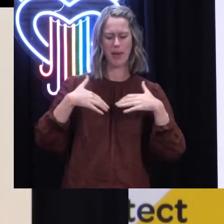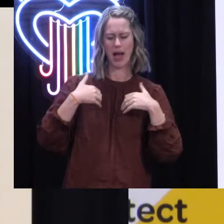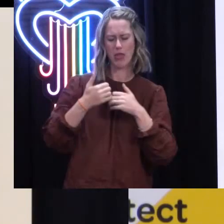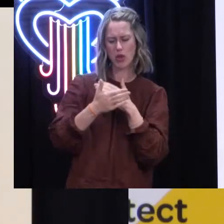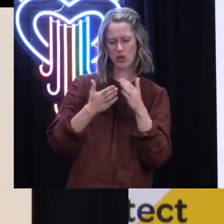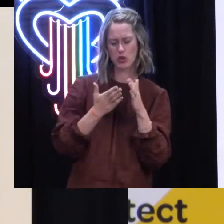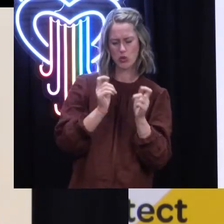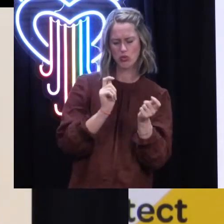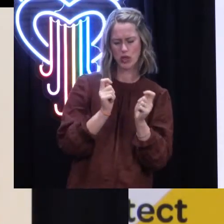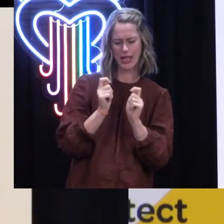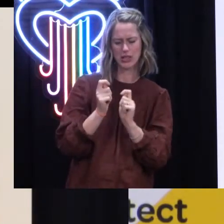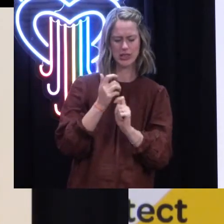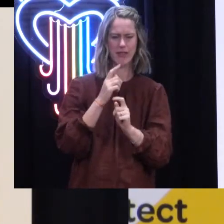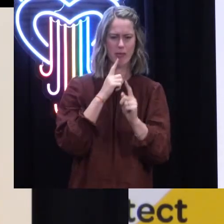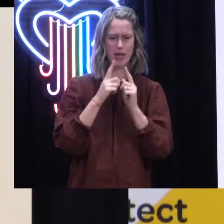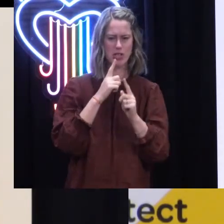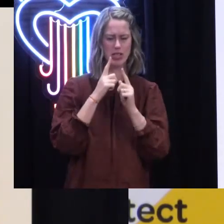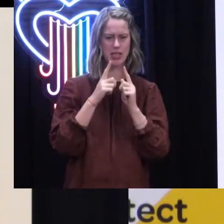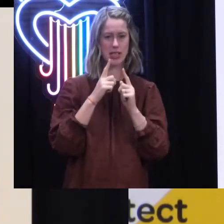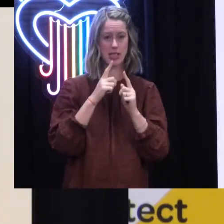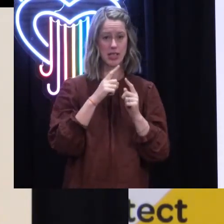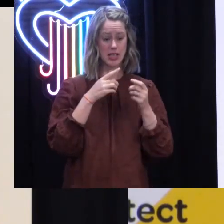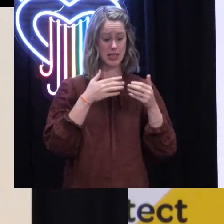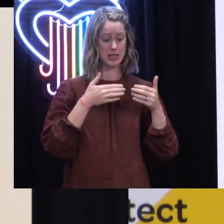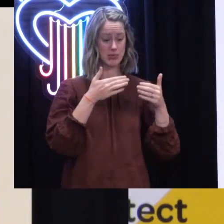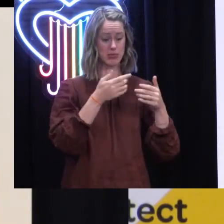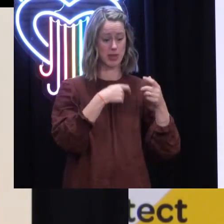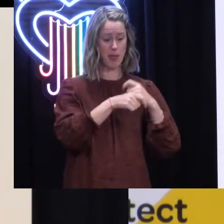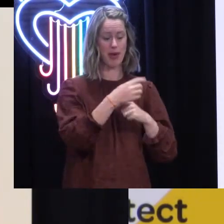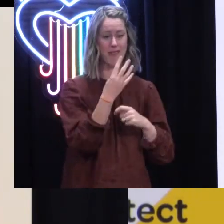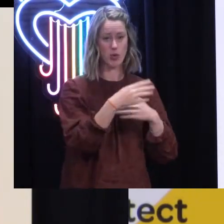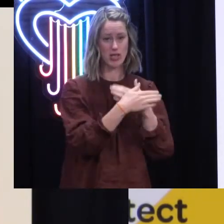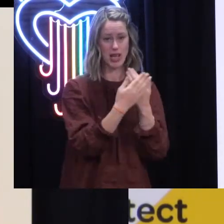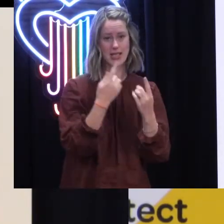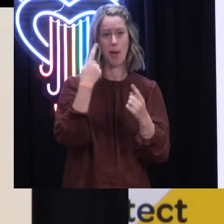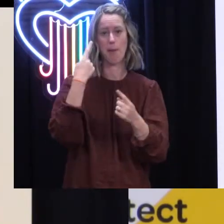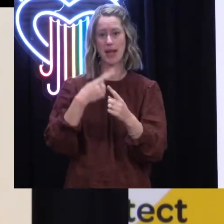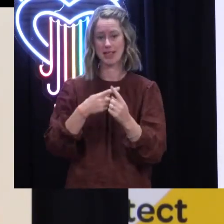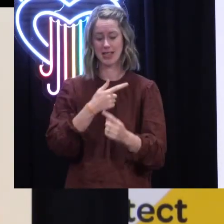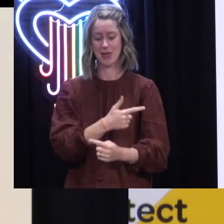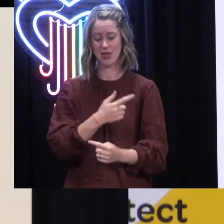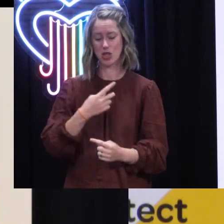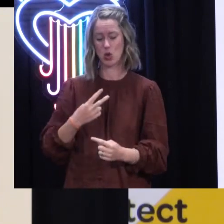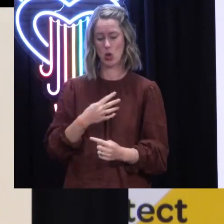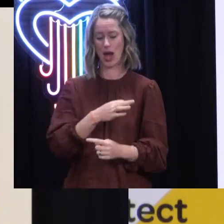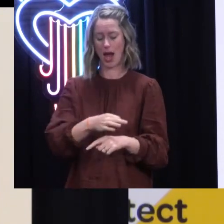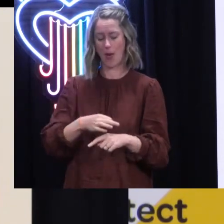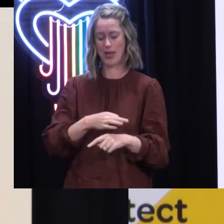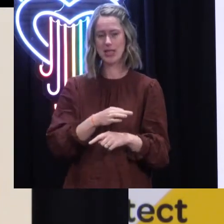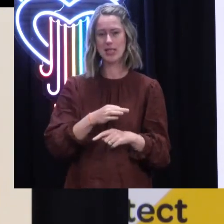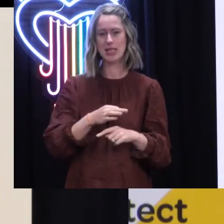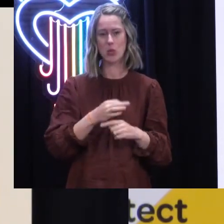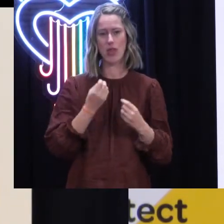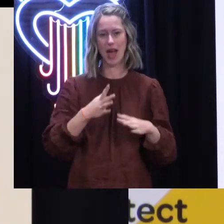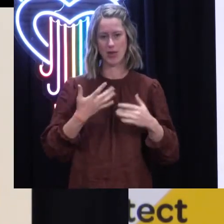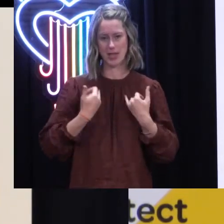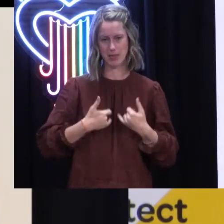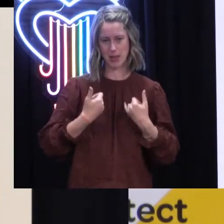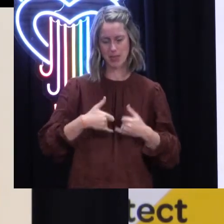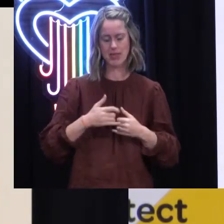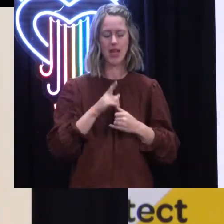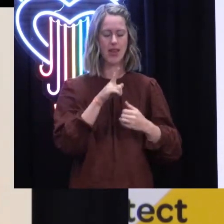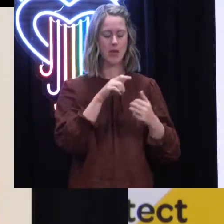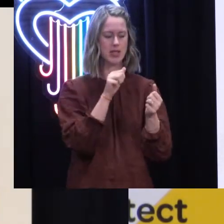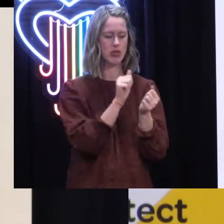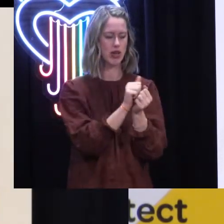update that to include a move to a 14 days plus 72 hours, and that has been, that was agreed towards the end of